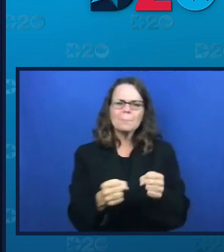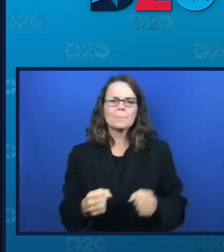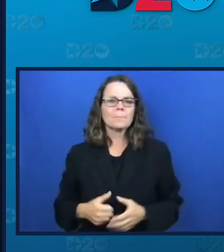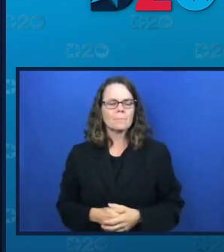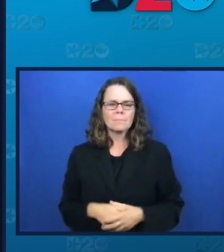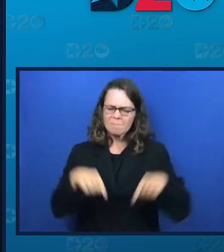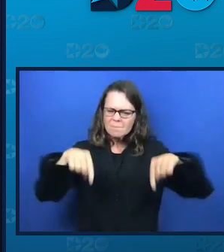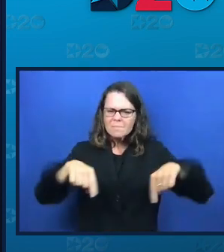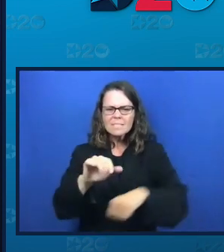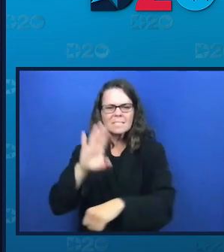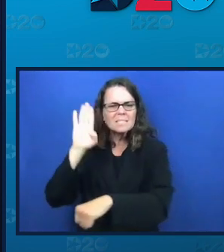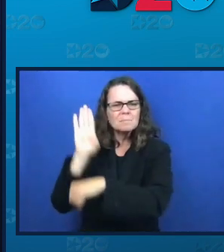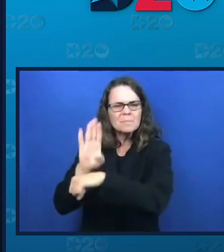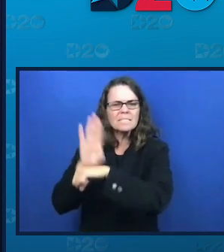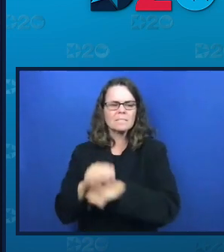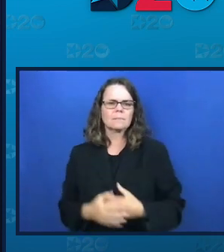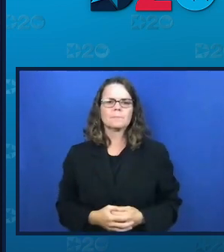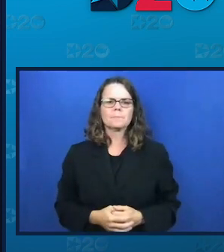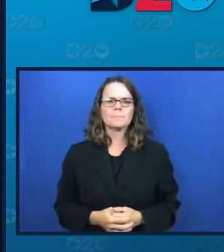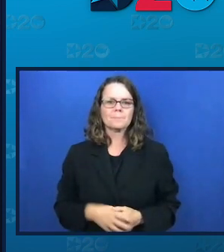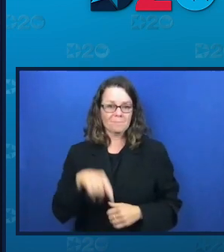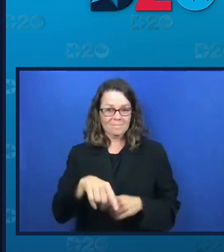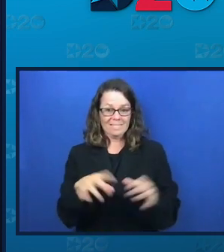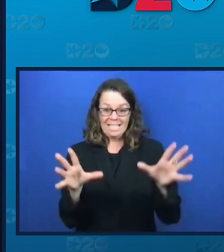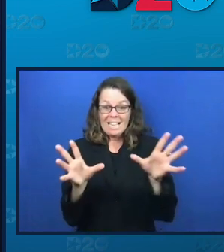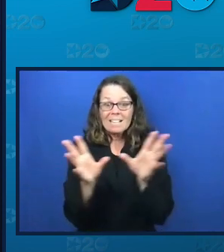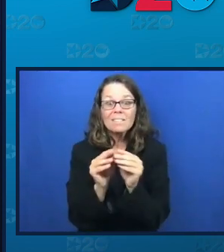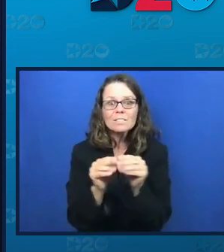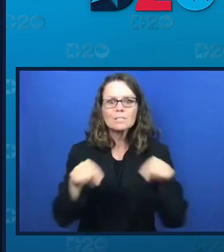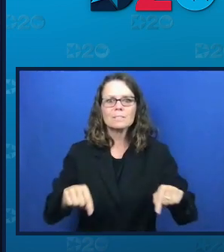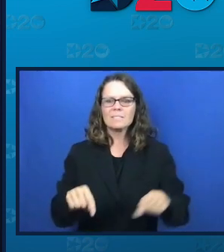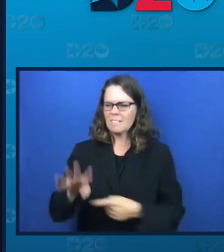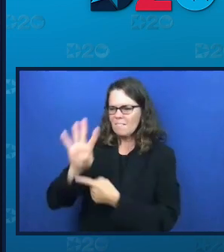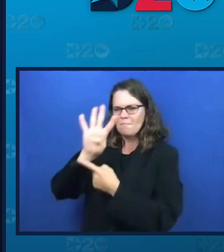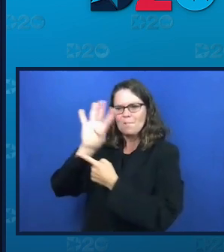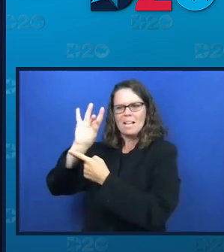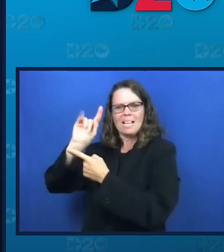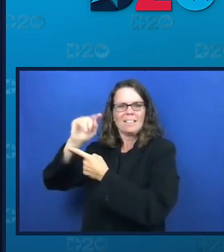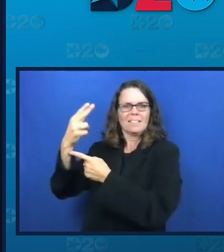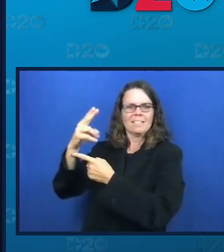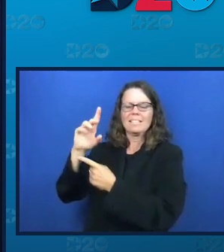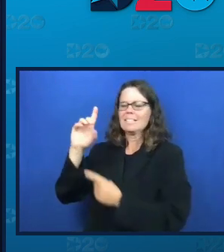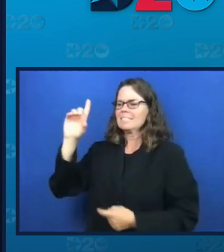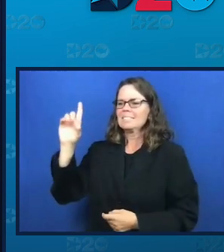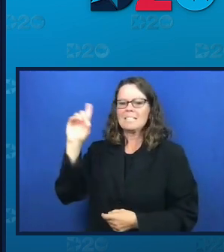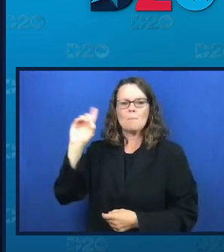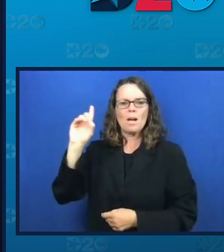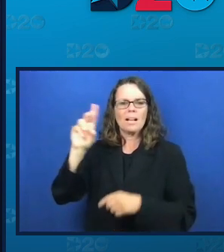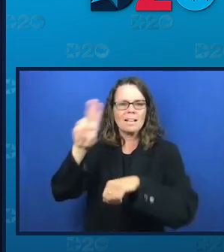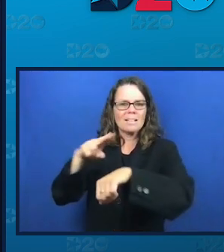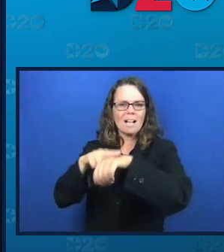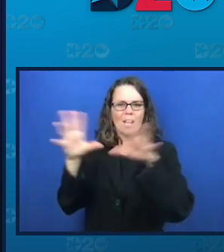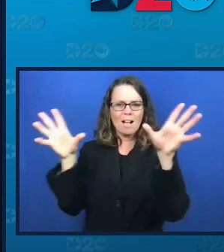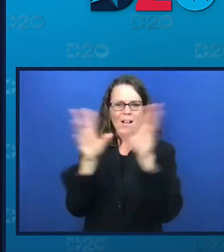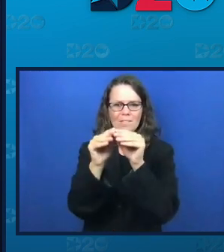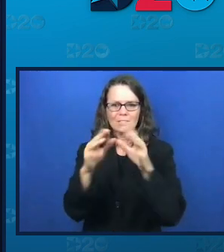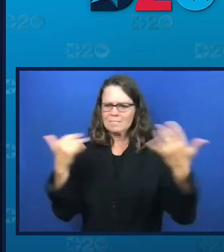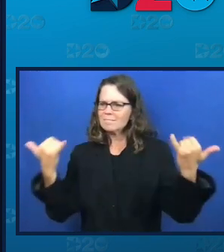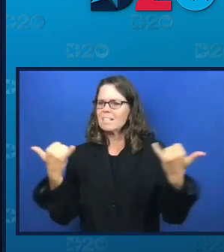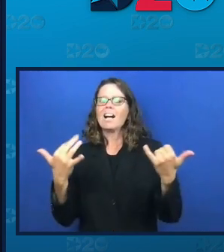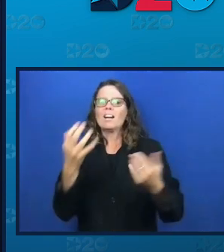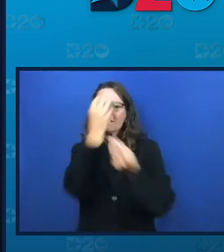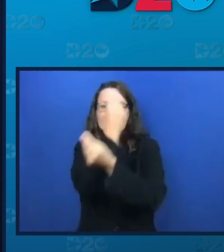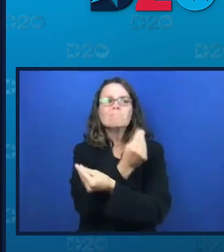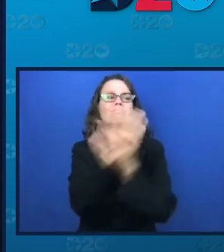now declare the 48th Democratic National Convention to be adjourned, but I promise we, the